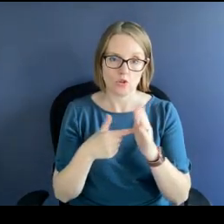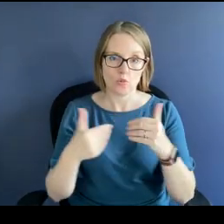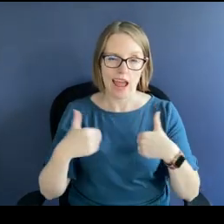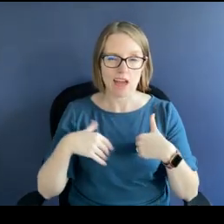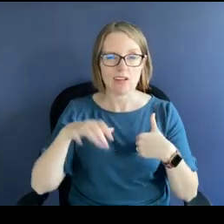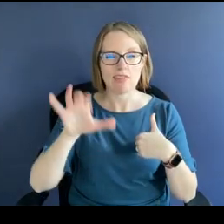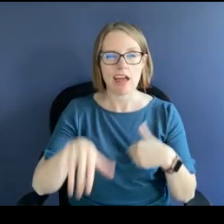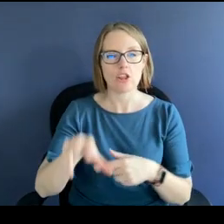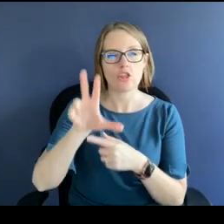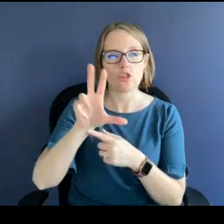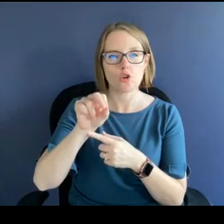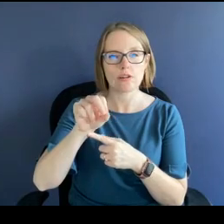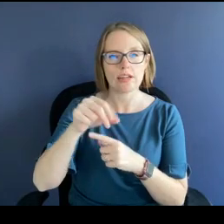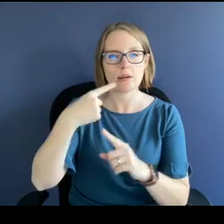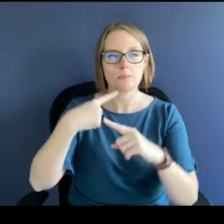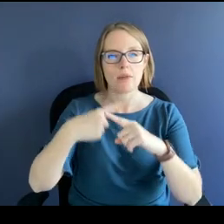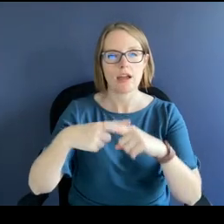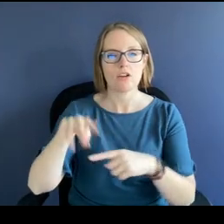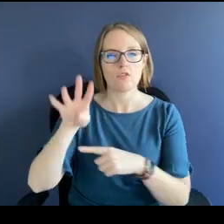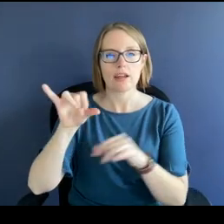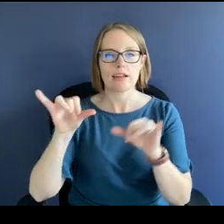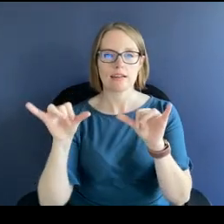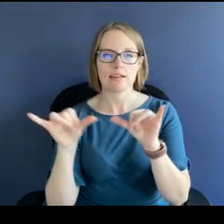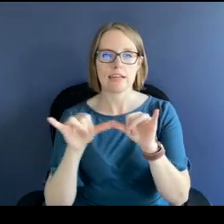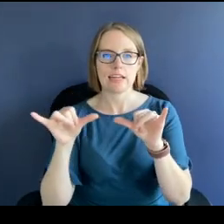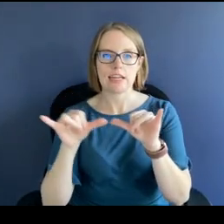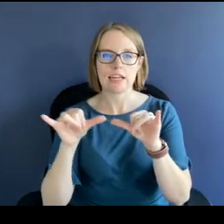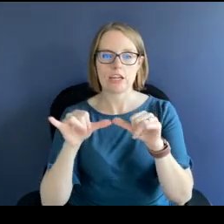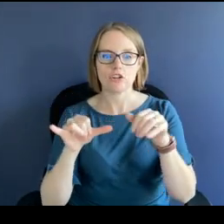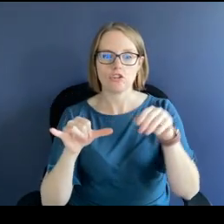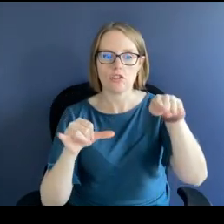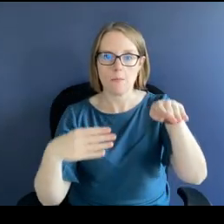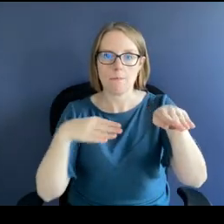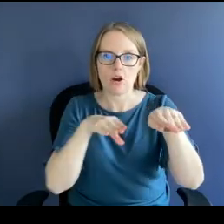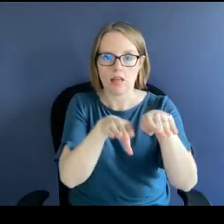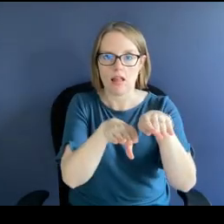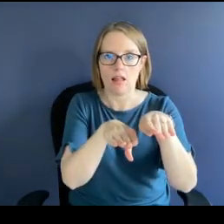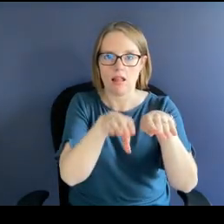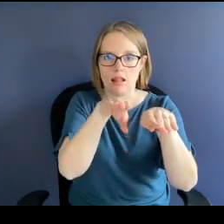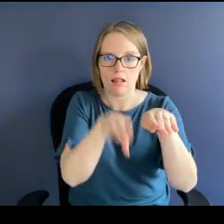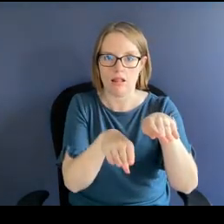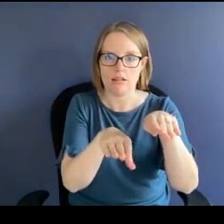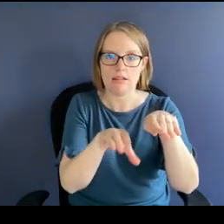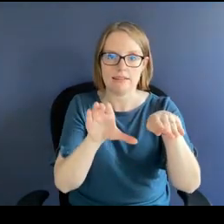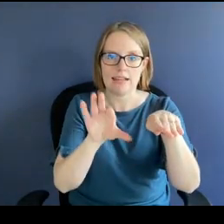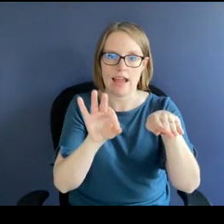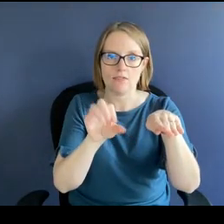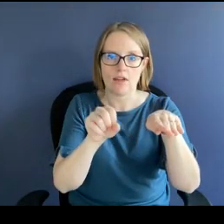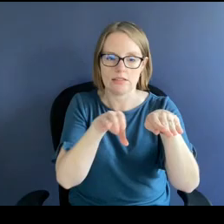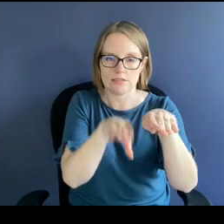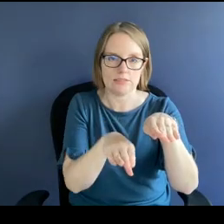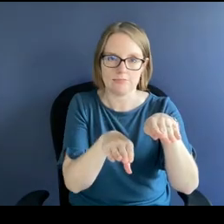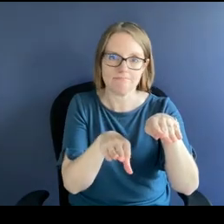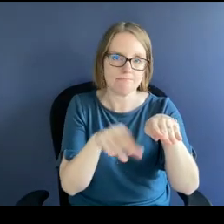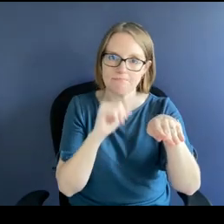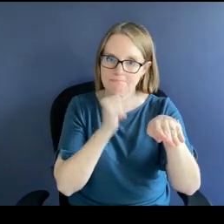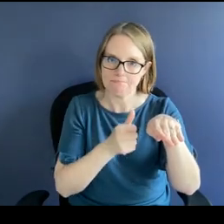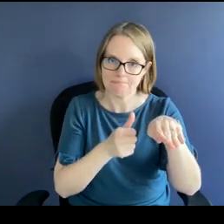30 by 48-inch parallel clear floor spaces positioned in front of them.